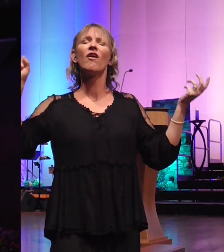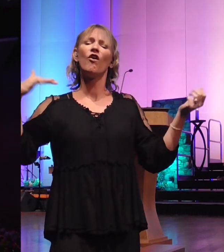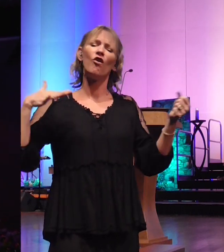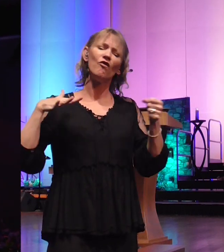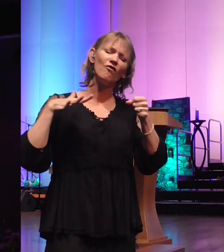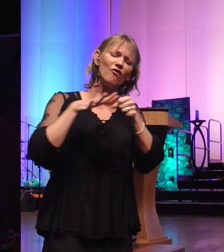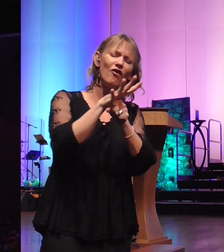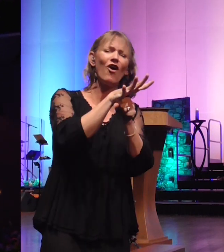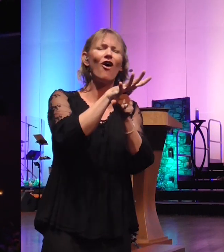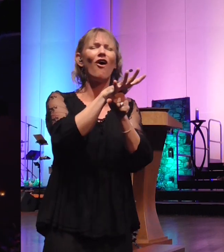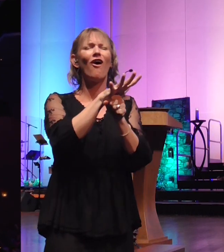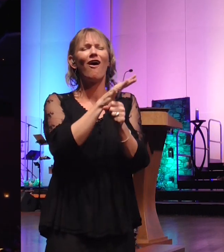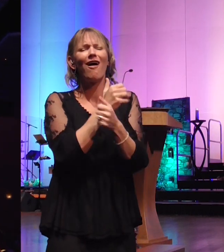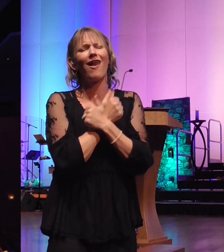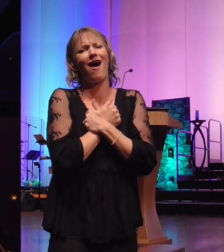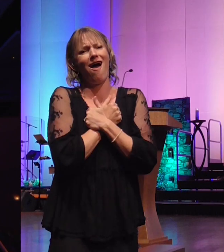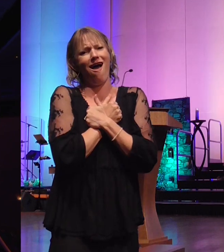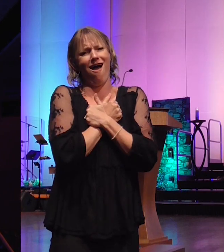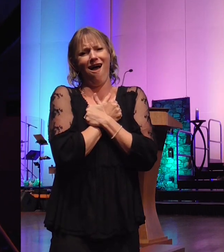totally